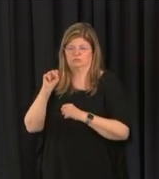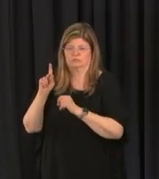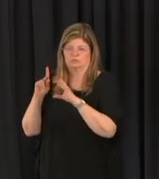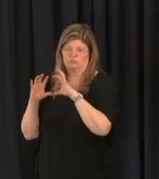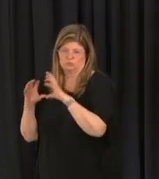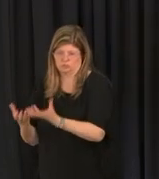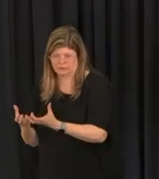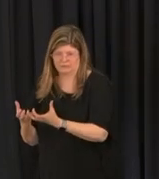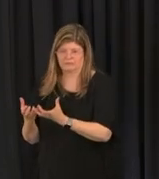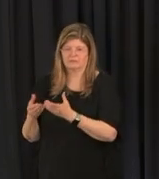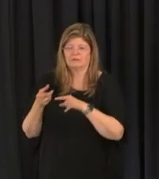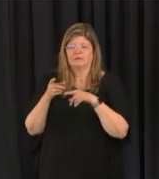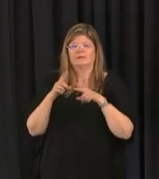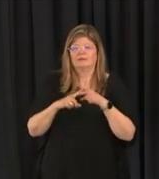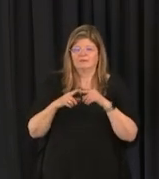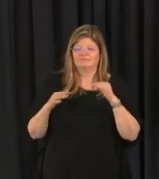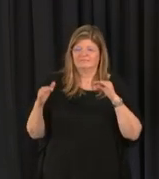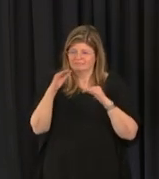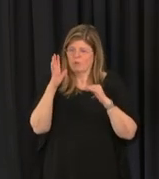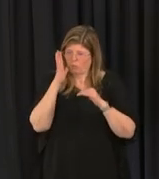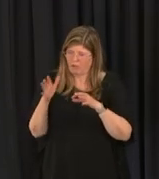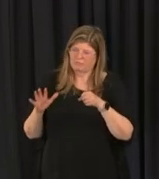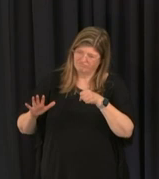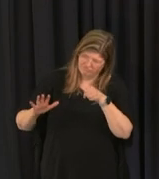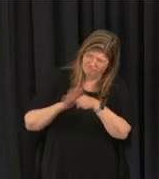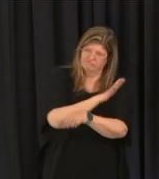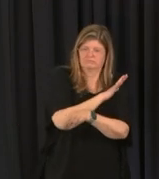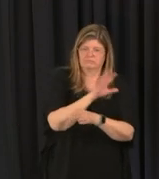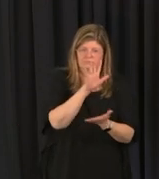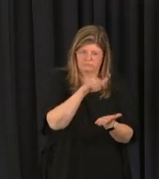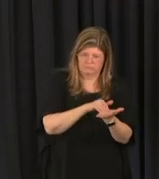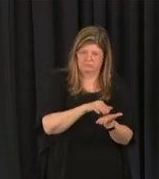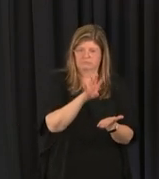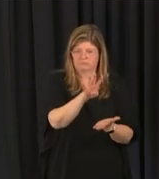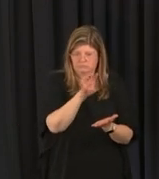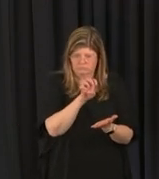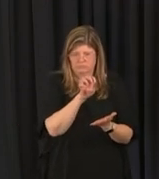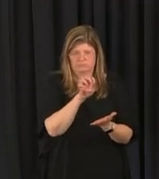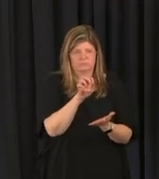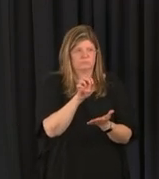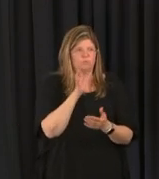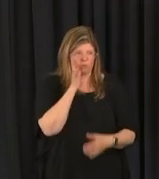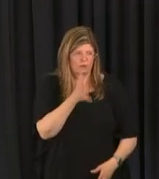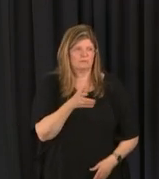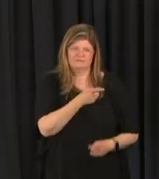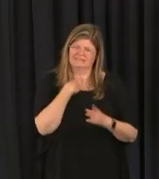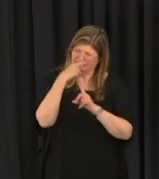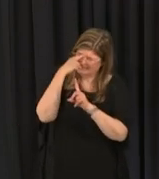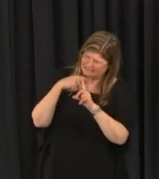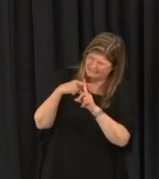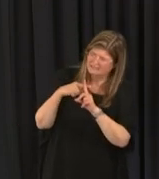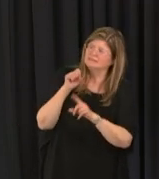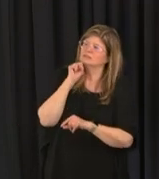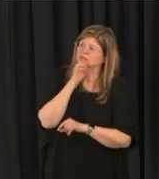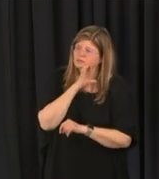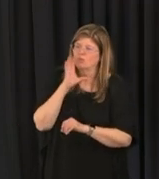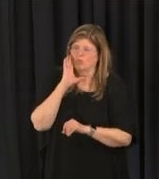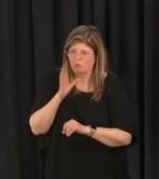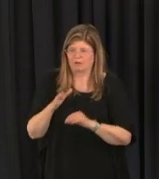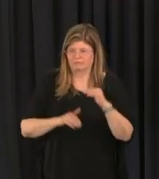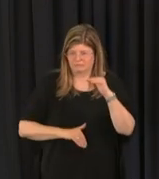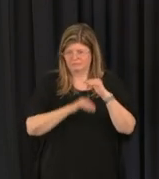But we are optimistic that people will get the 5,400 seniors registered this week. Okay. Yes,